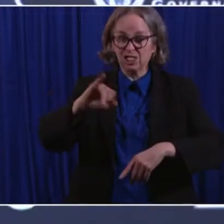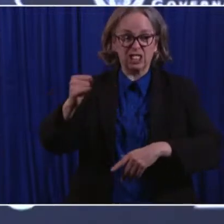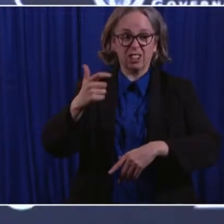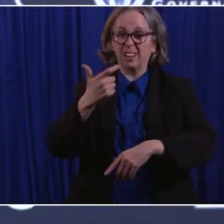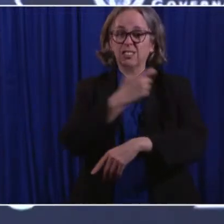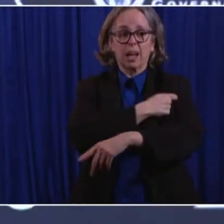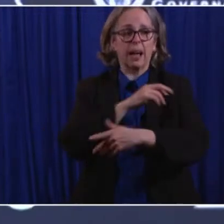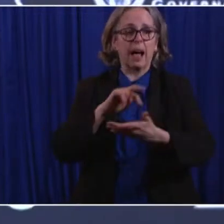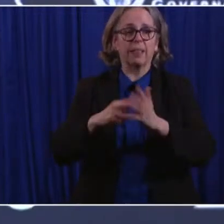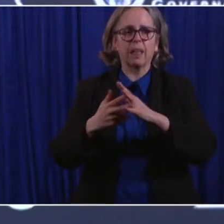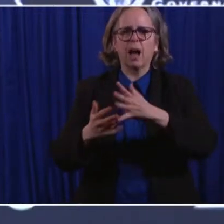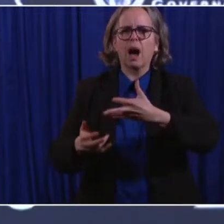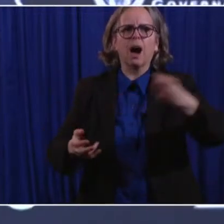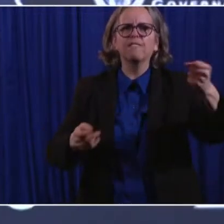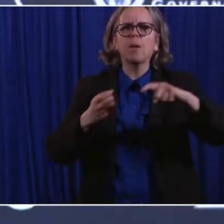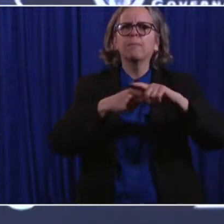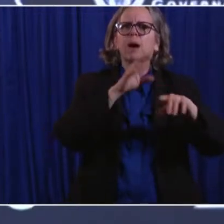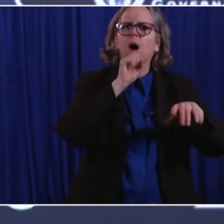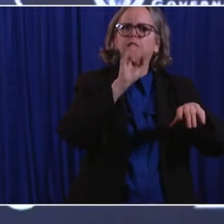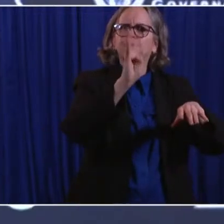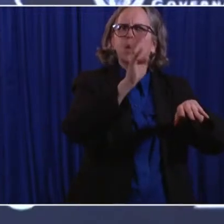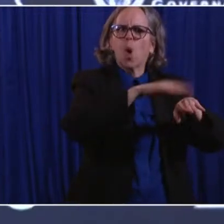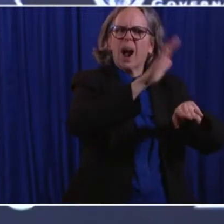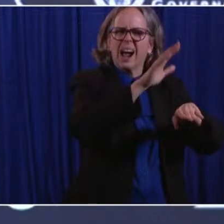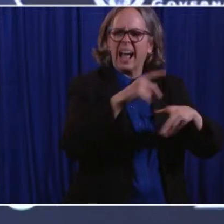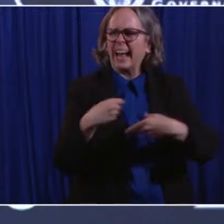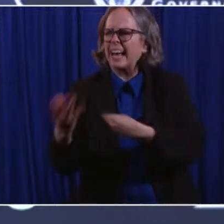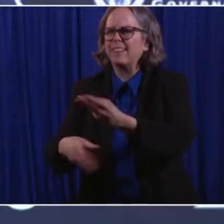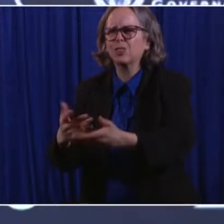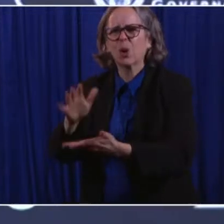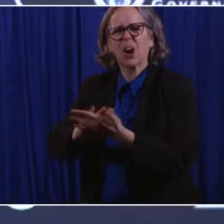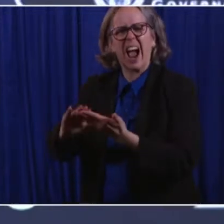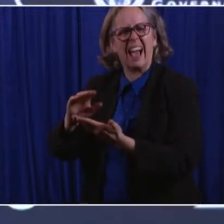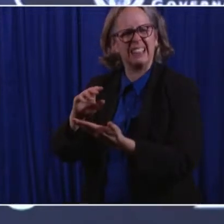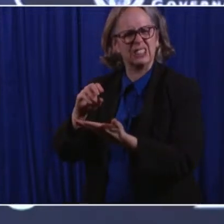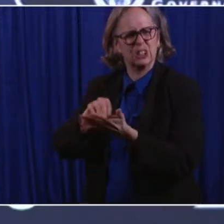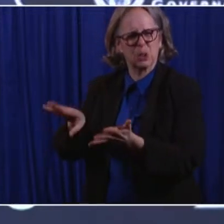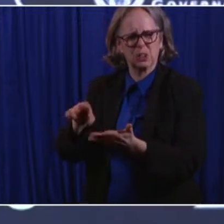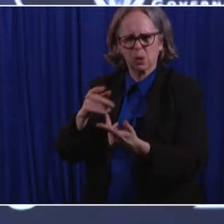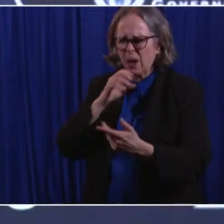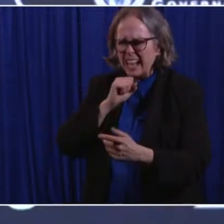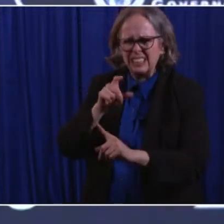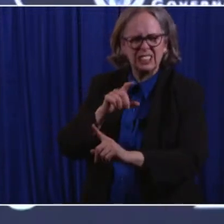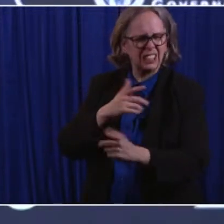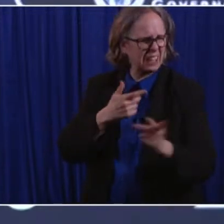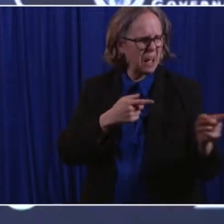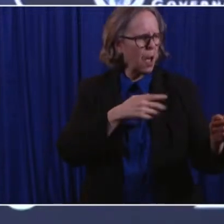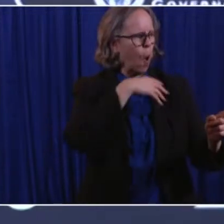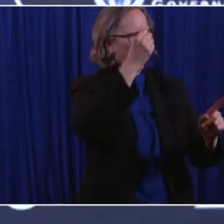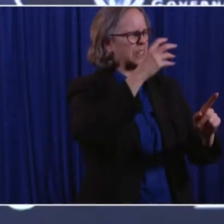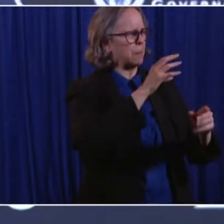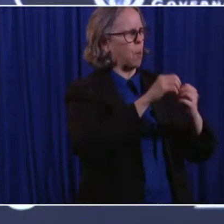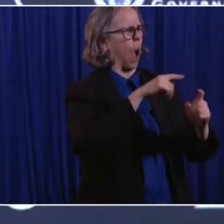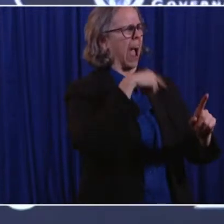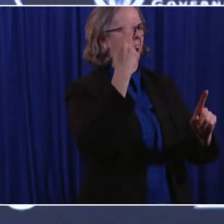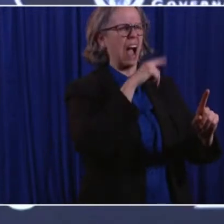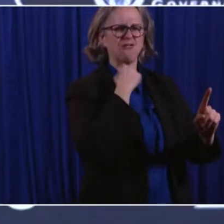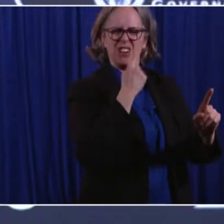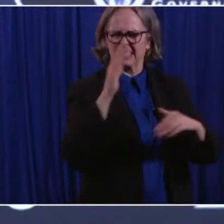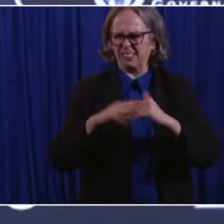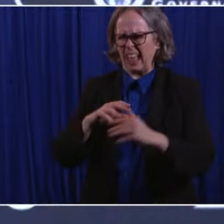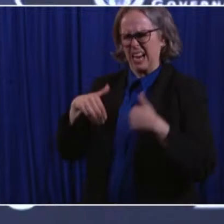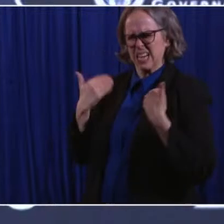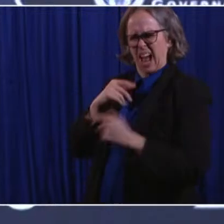more vulnerable than a 20-year-old. So we can't move it, from another